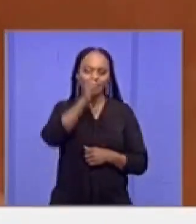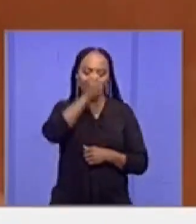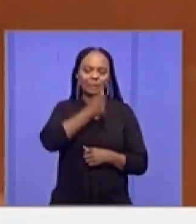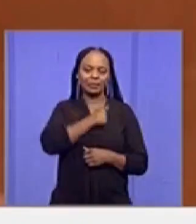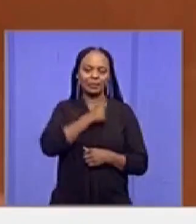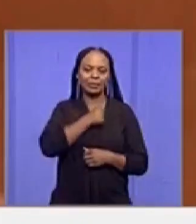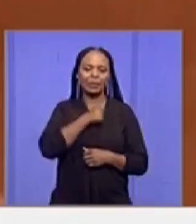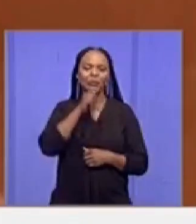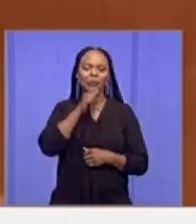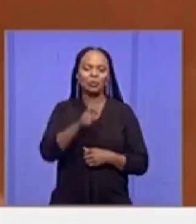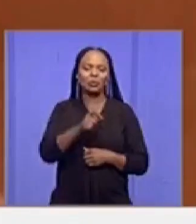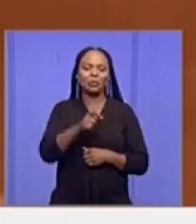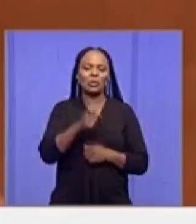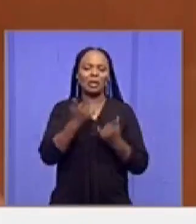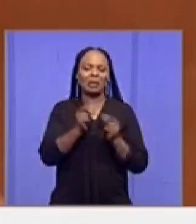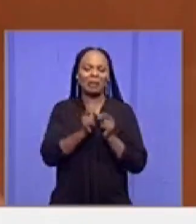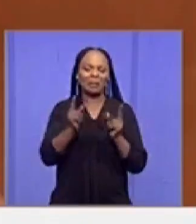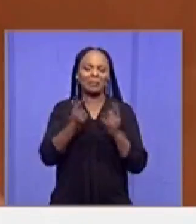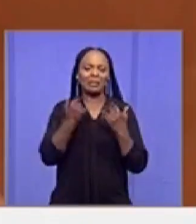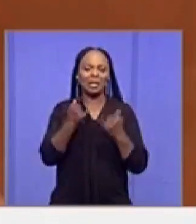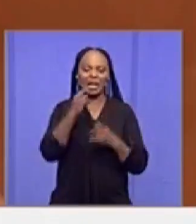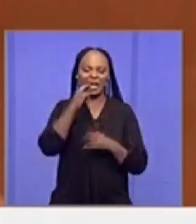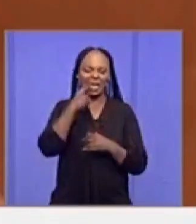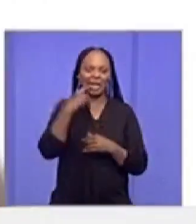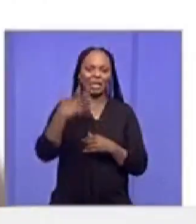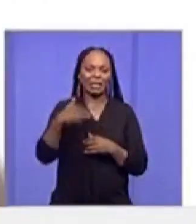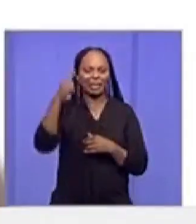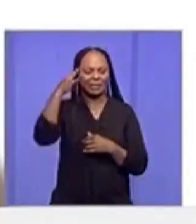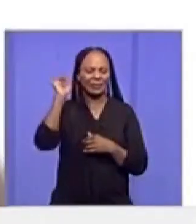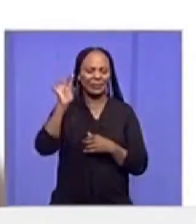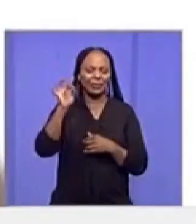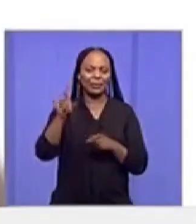o lemetse neng tlhoga gage ya opa e kena pheo.